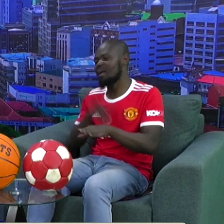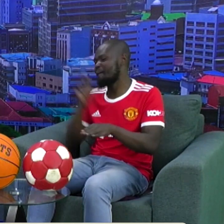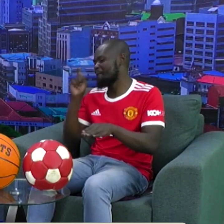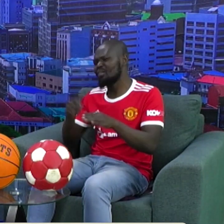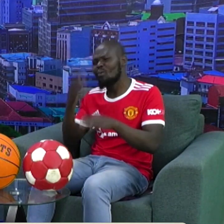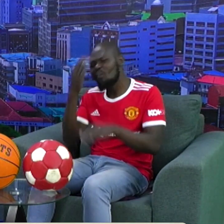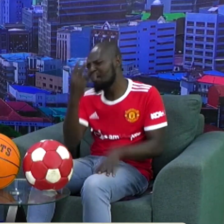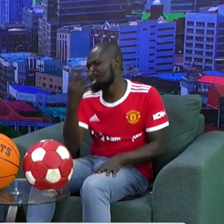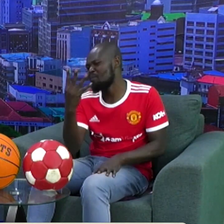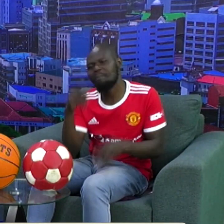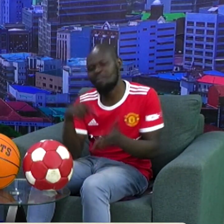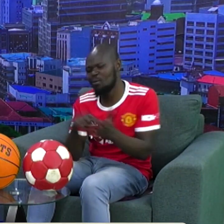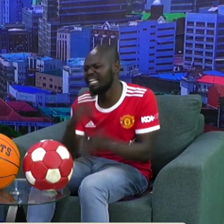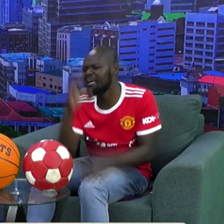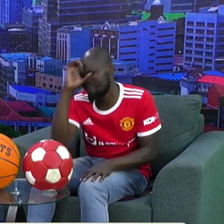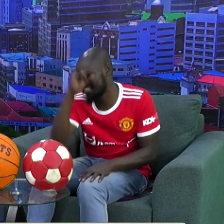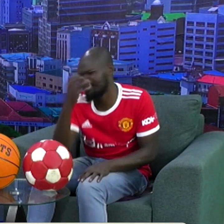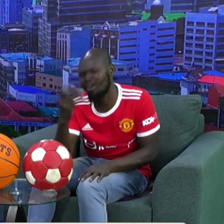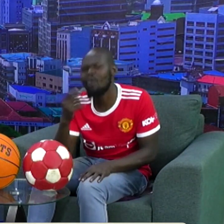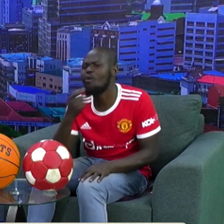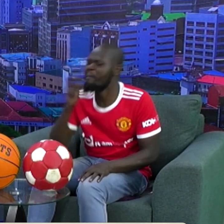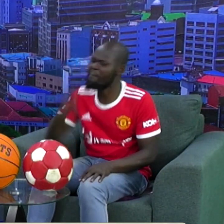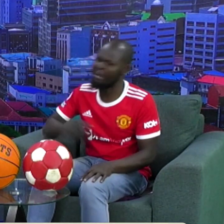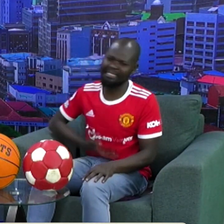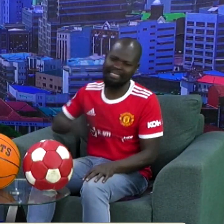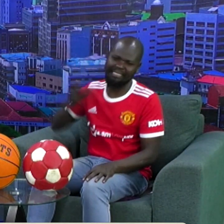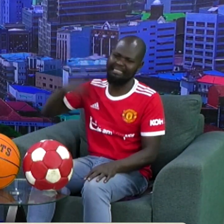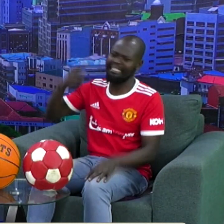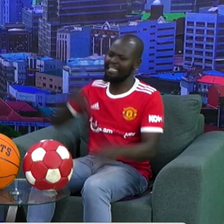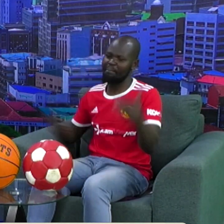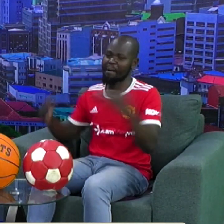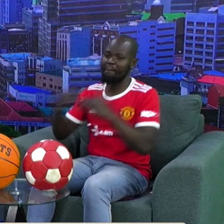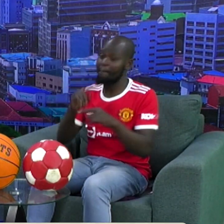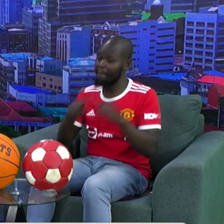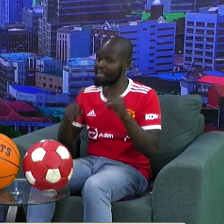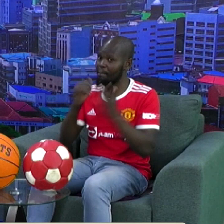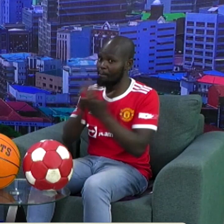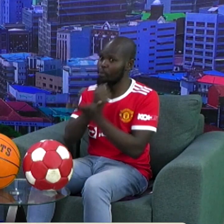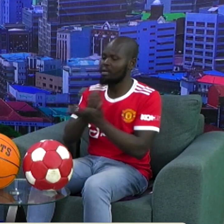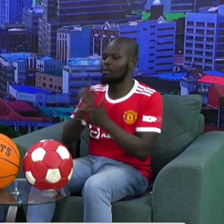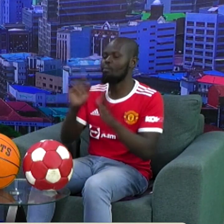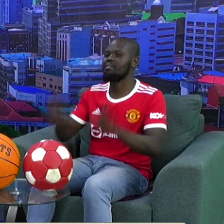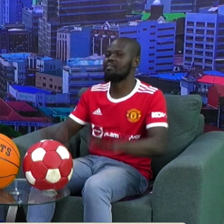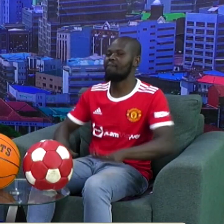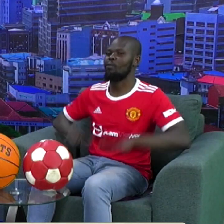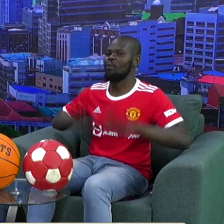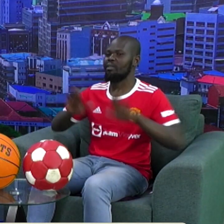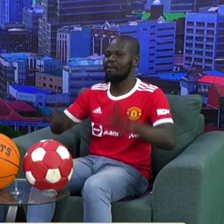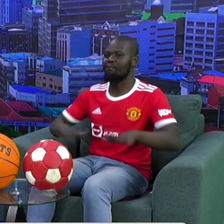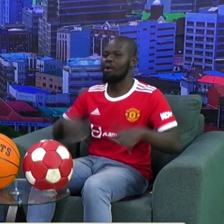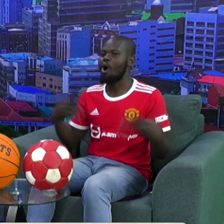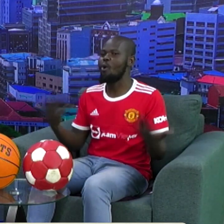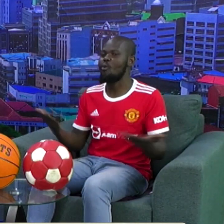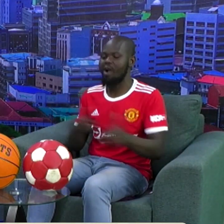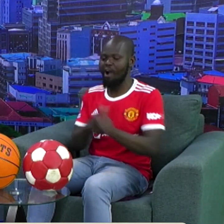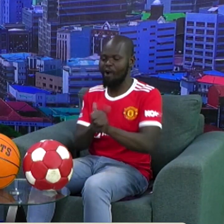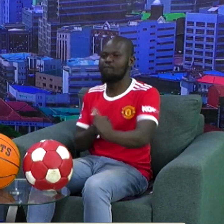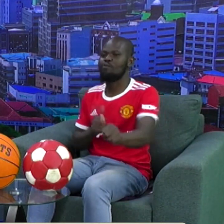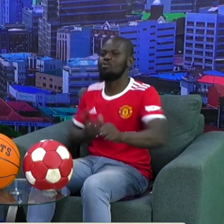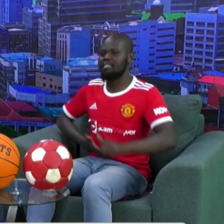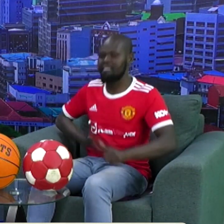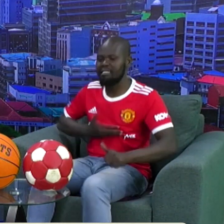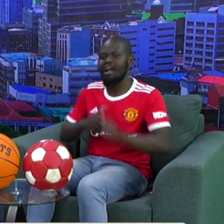die, and Gor Mahia will soon catch up with them. But I think Posta Rangers have to be very